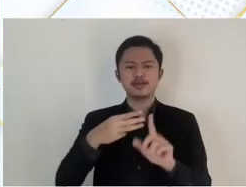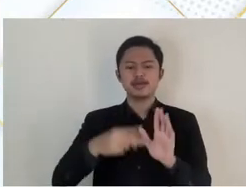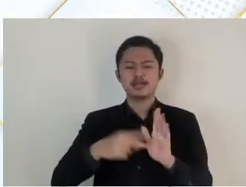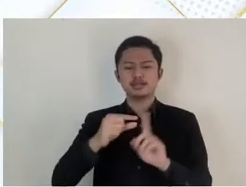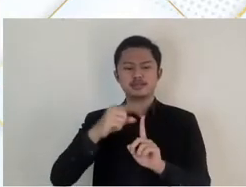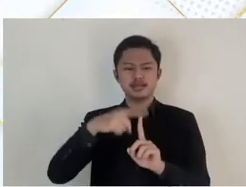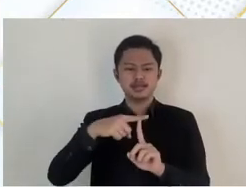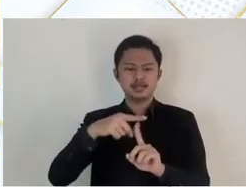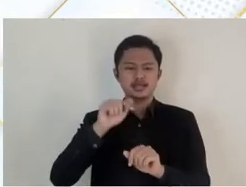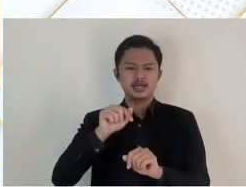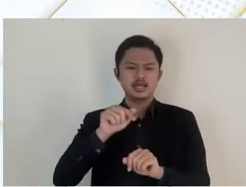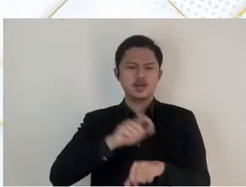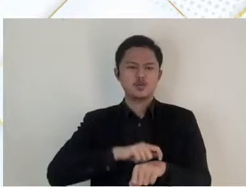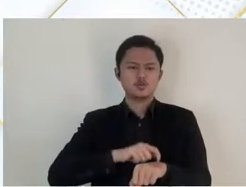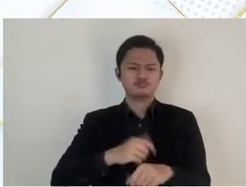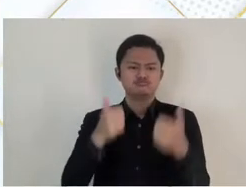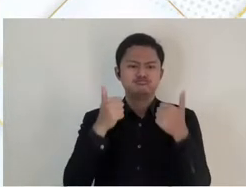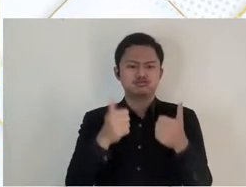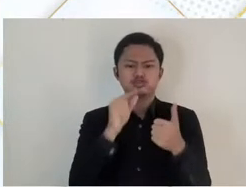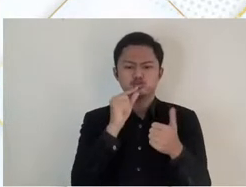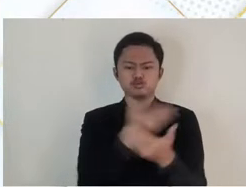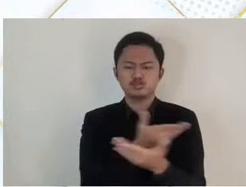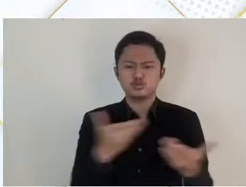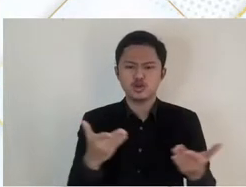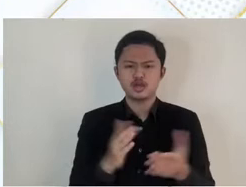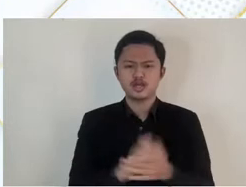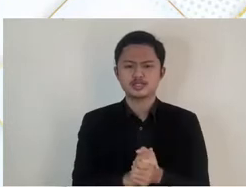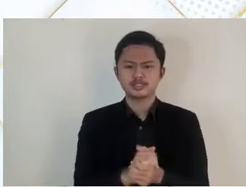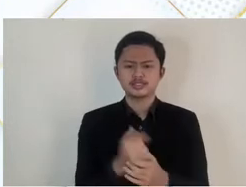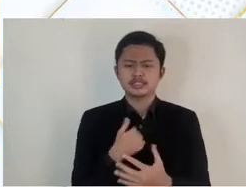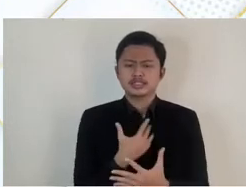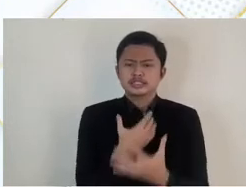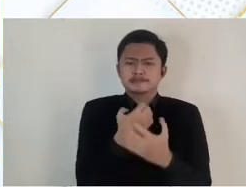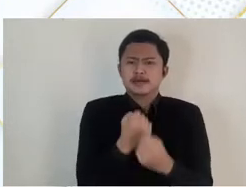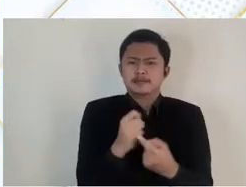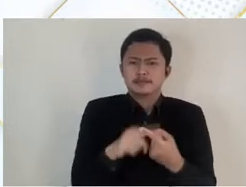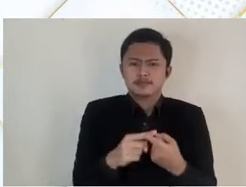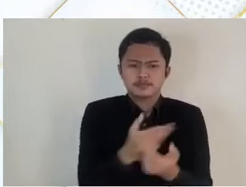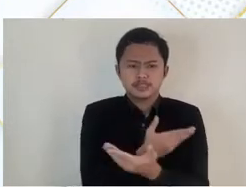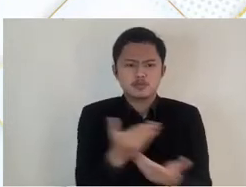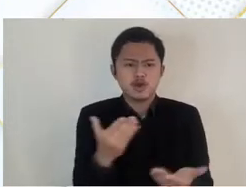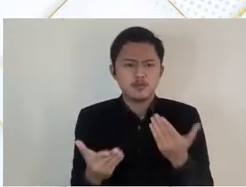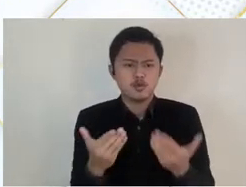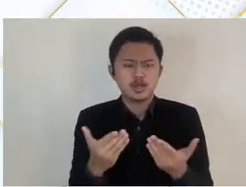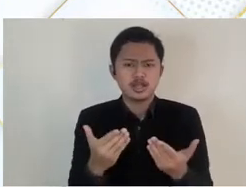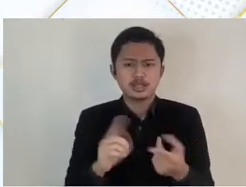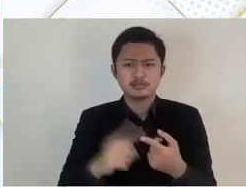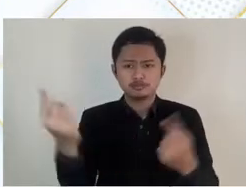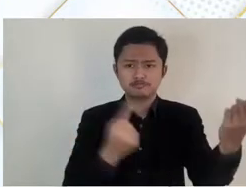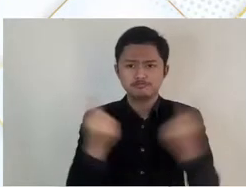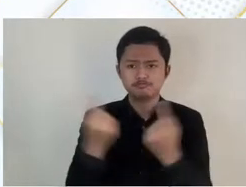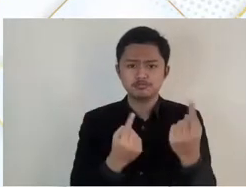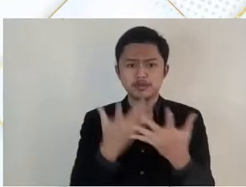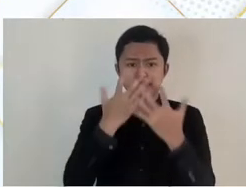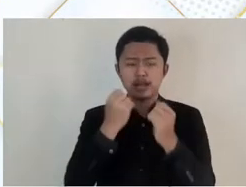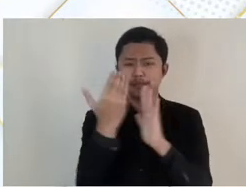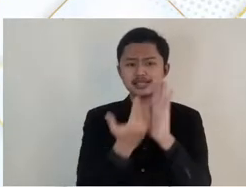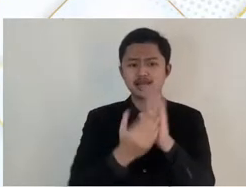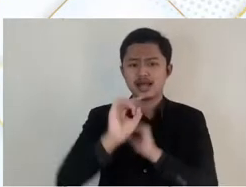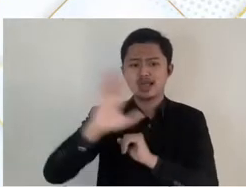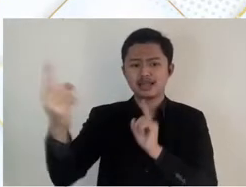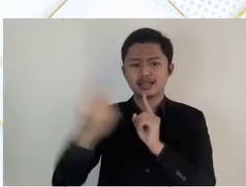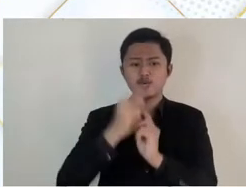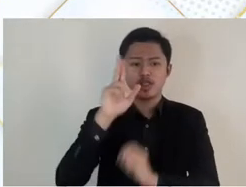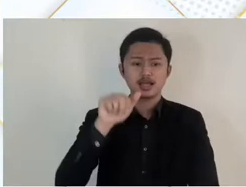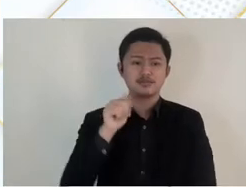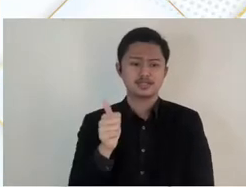was great to have everyone here. Hopefully, the time constraints that we have here is only a reason that we could meet again in another event. So I have